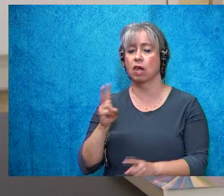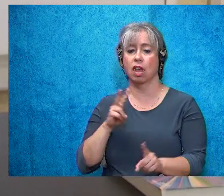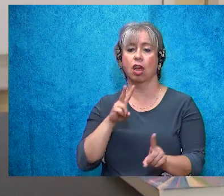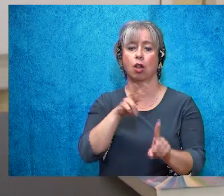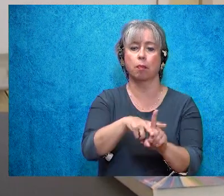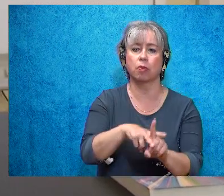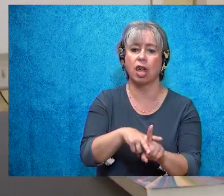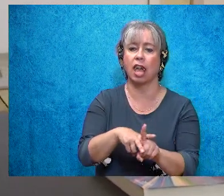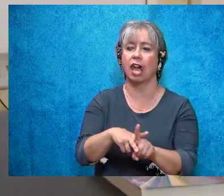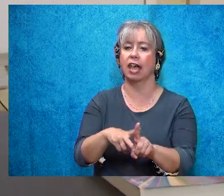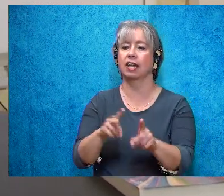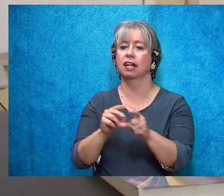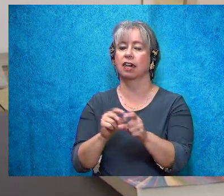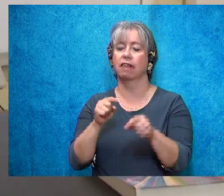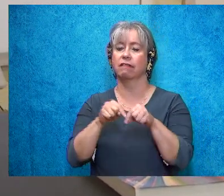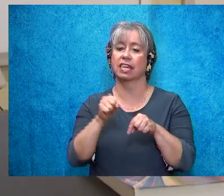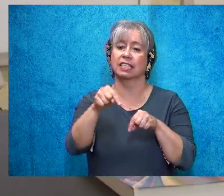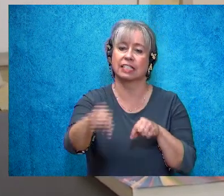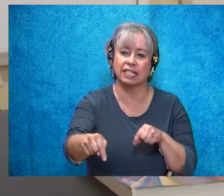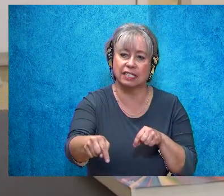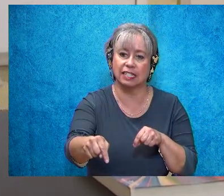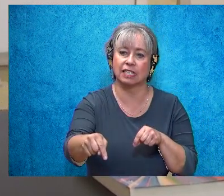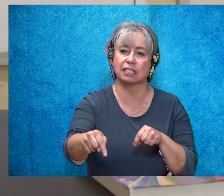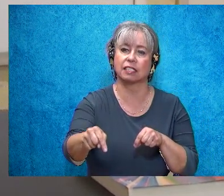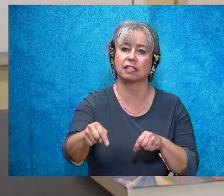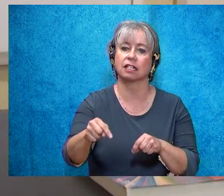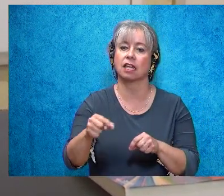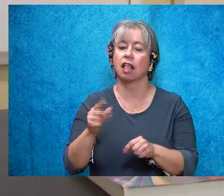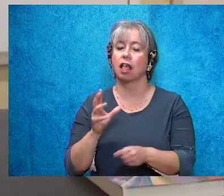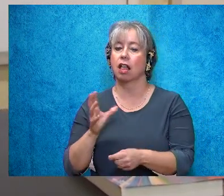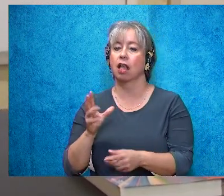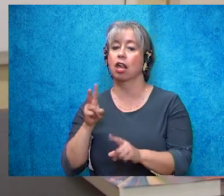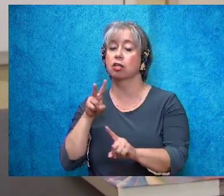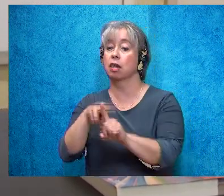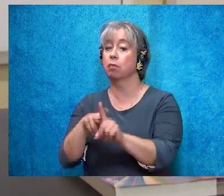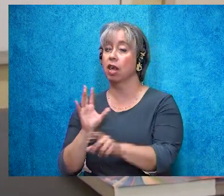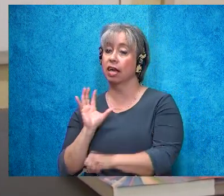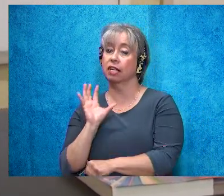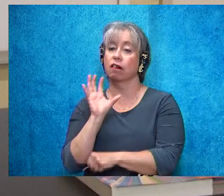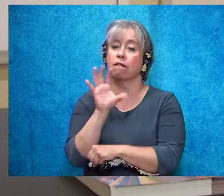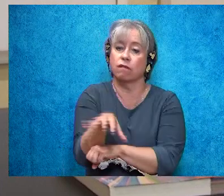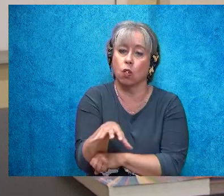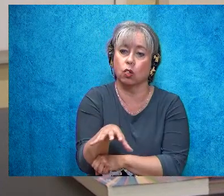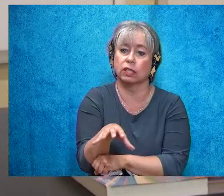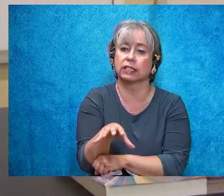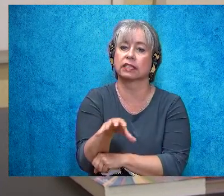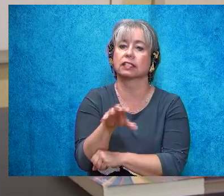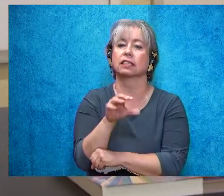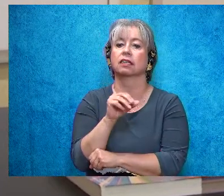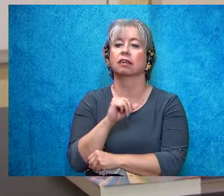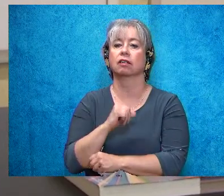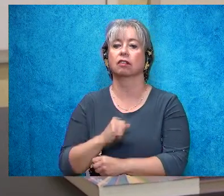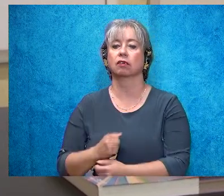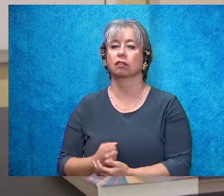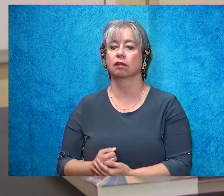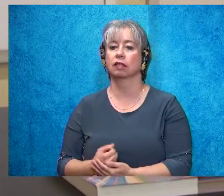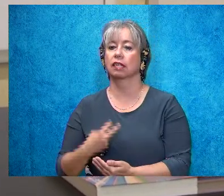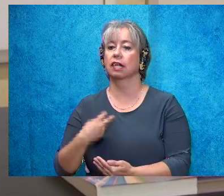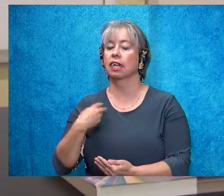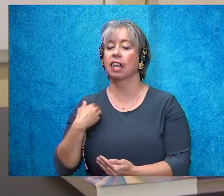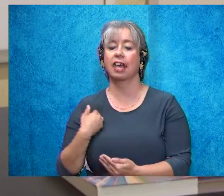a distance, or work is done applying a force over a distance. So as my rubber band just sits here, I haven't stored